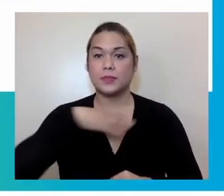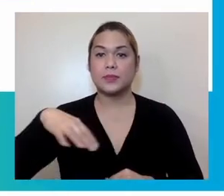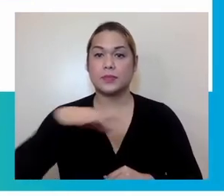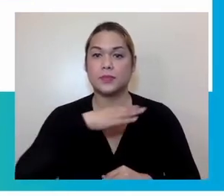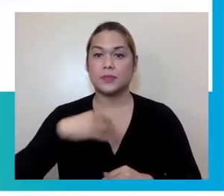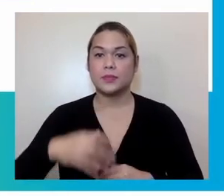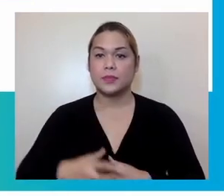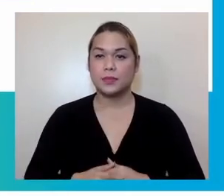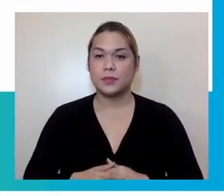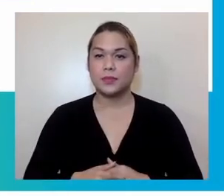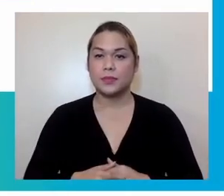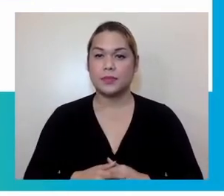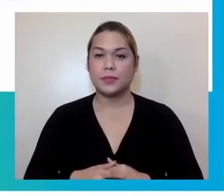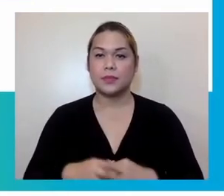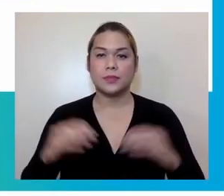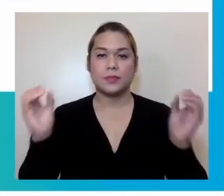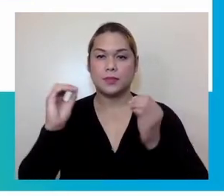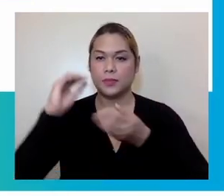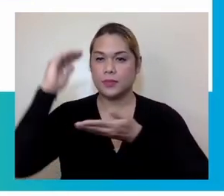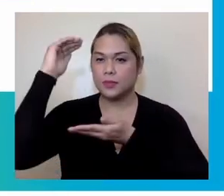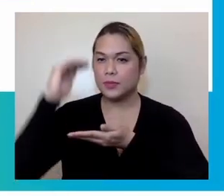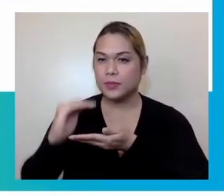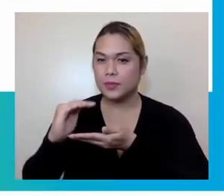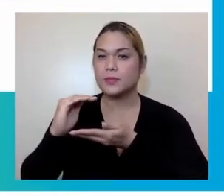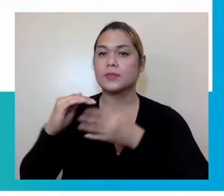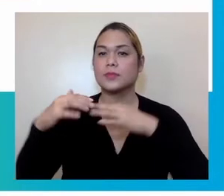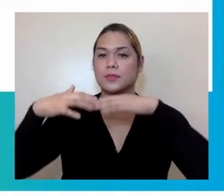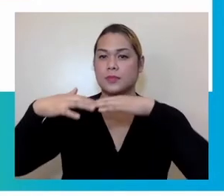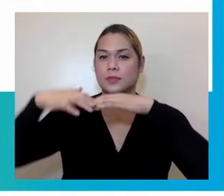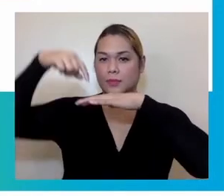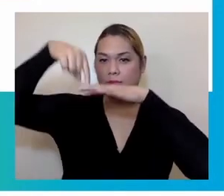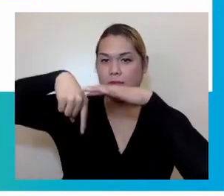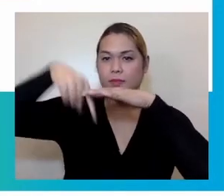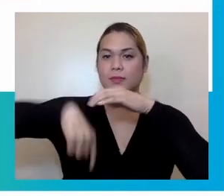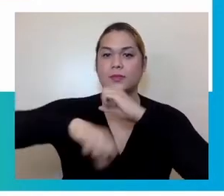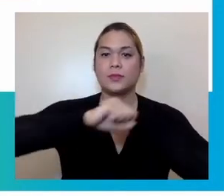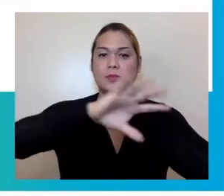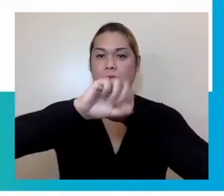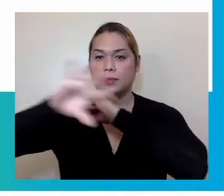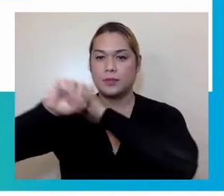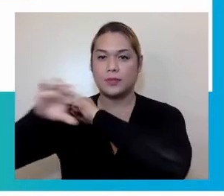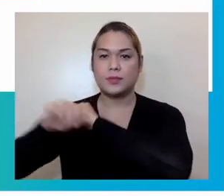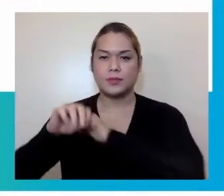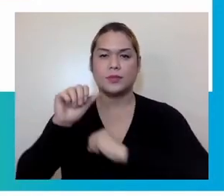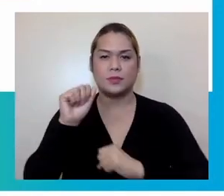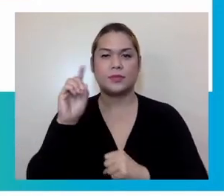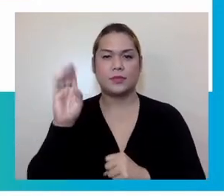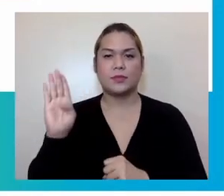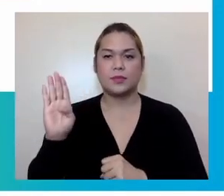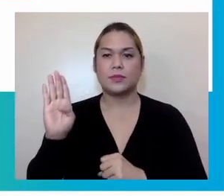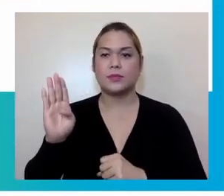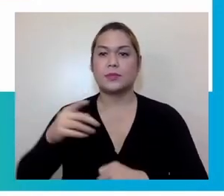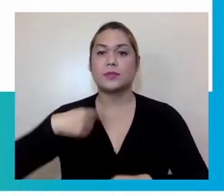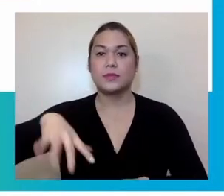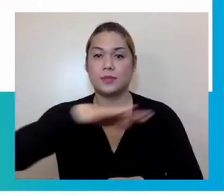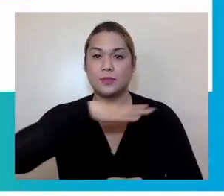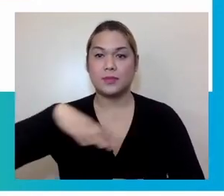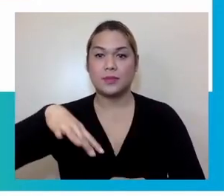society organisations and movements across the globe were aware that the ADB would be reviewing its energy policy this